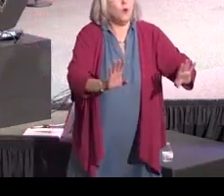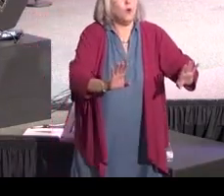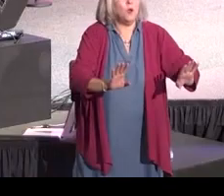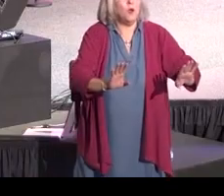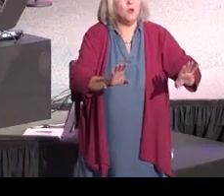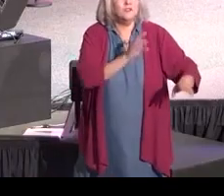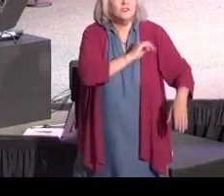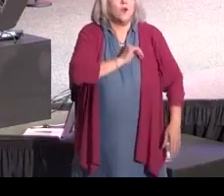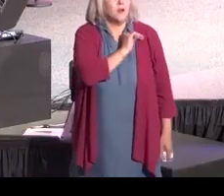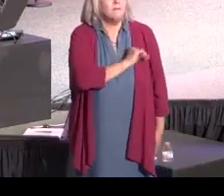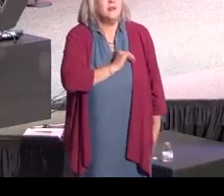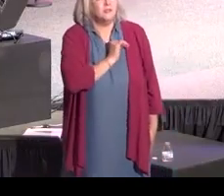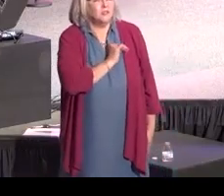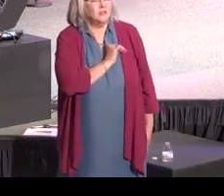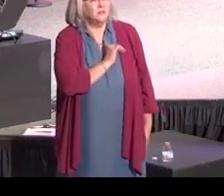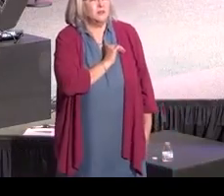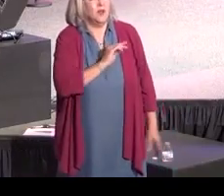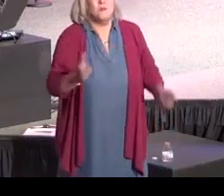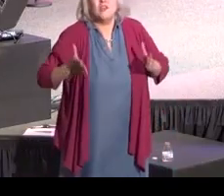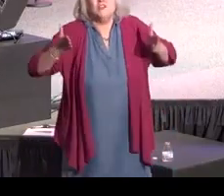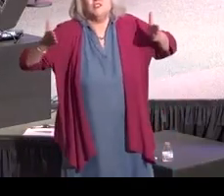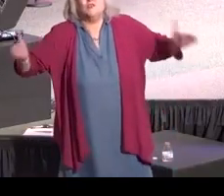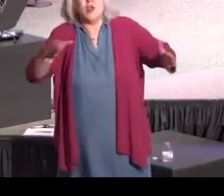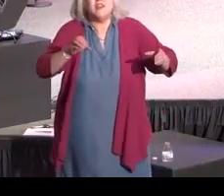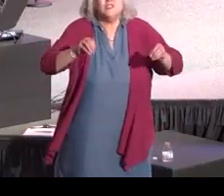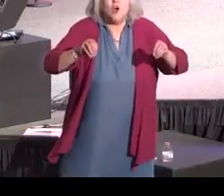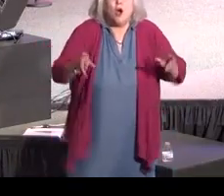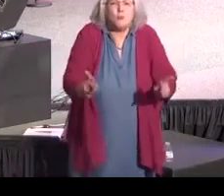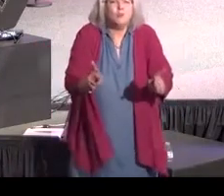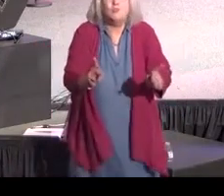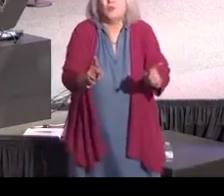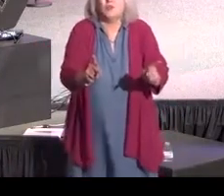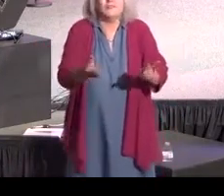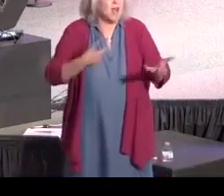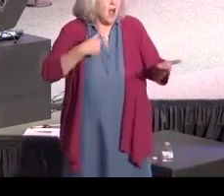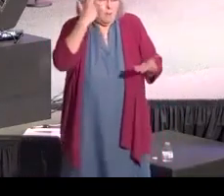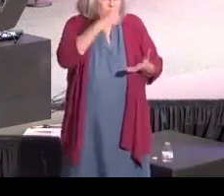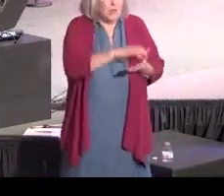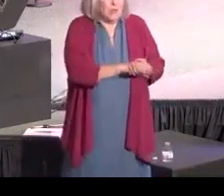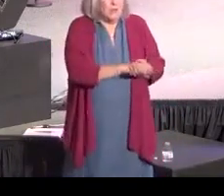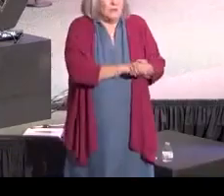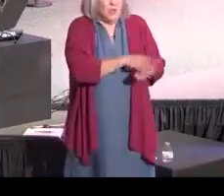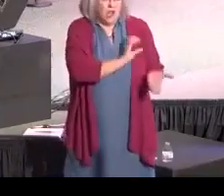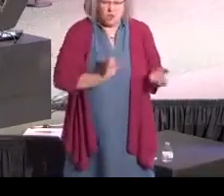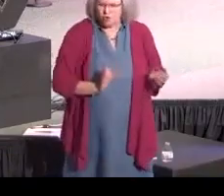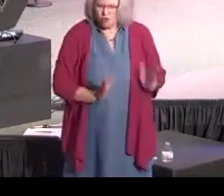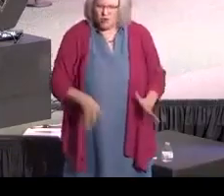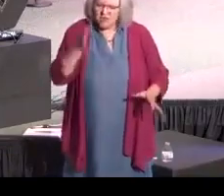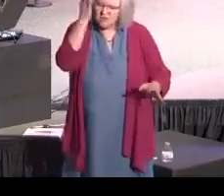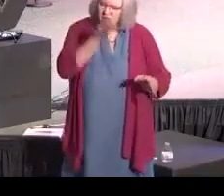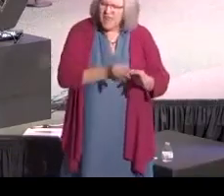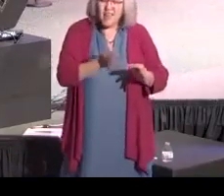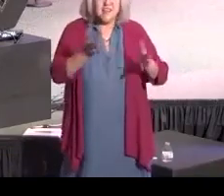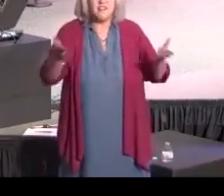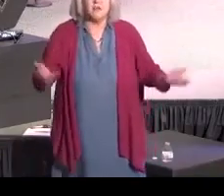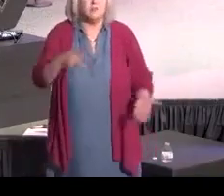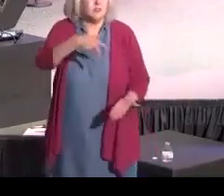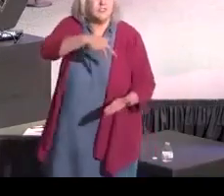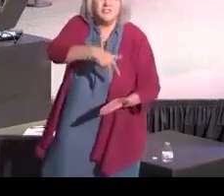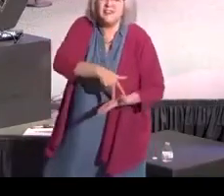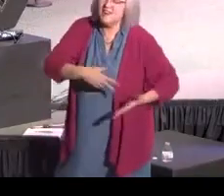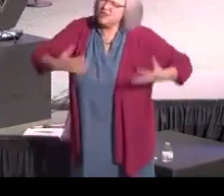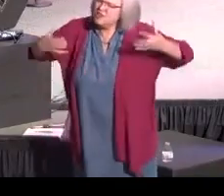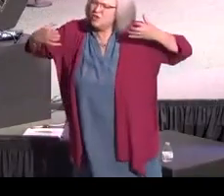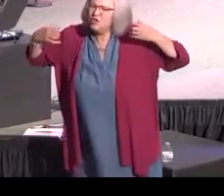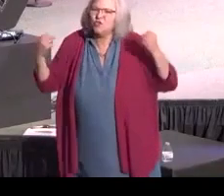on a mission. Because the greatest opportunities, I believe, in the Christian faith come from standing